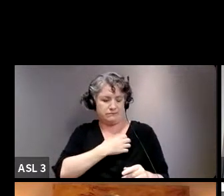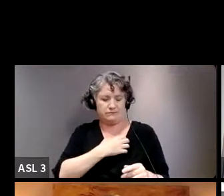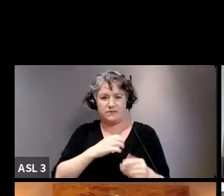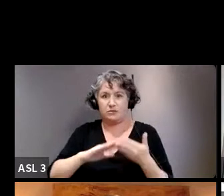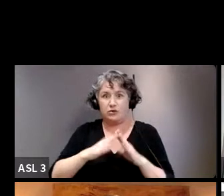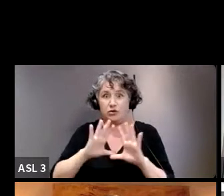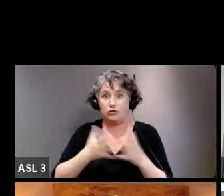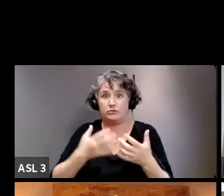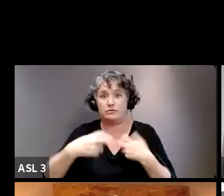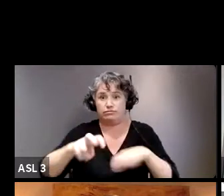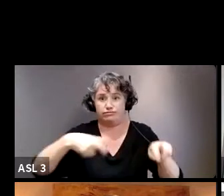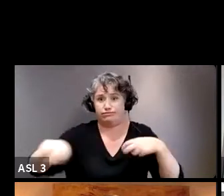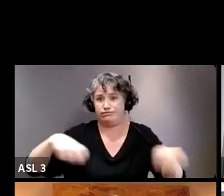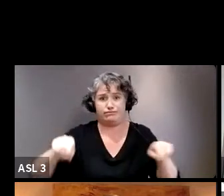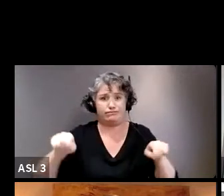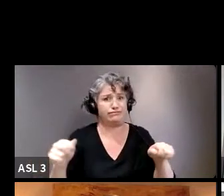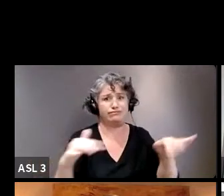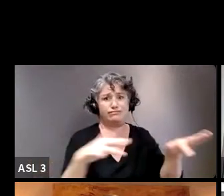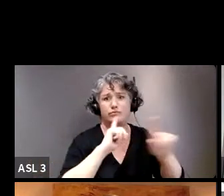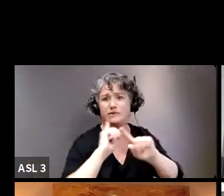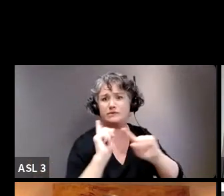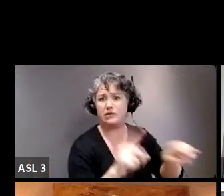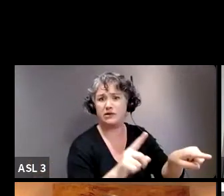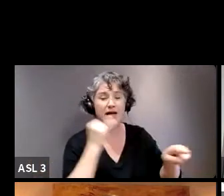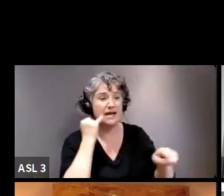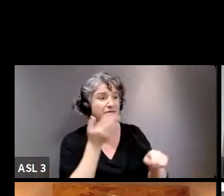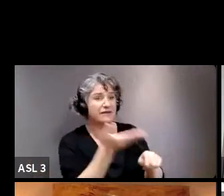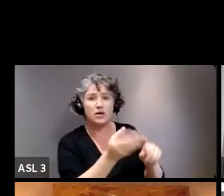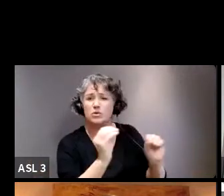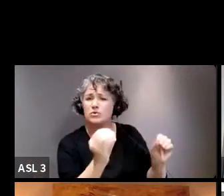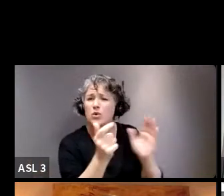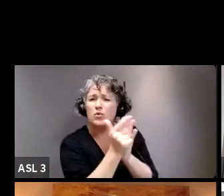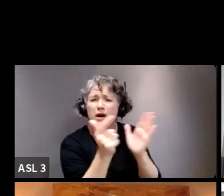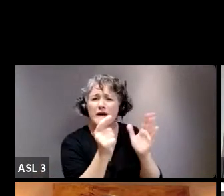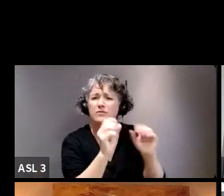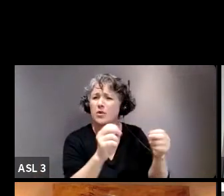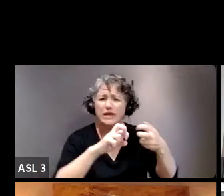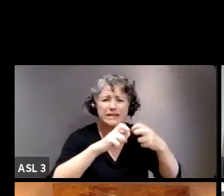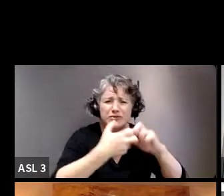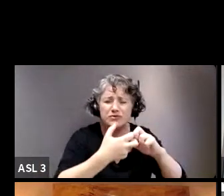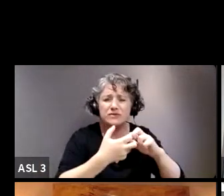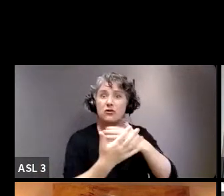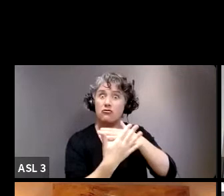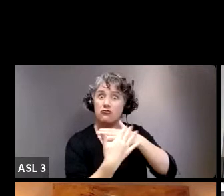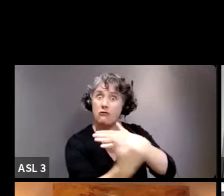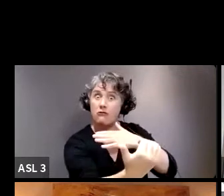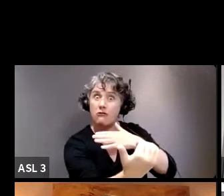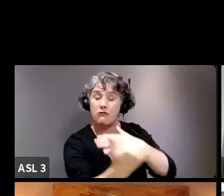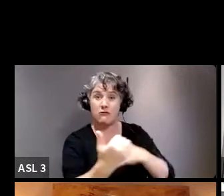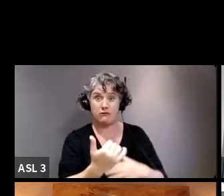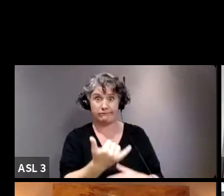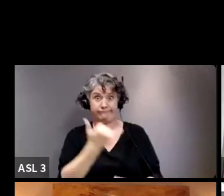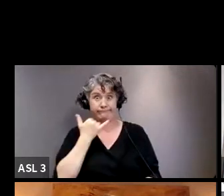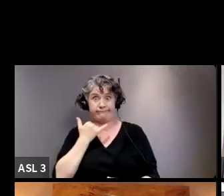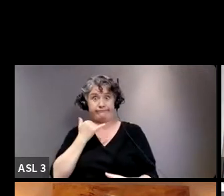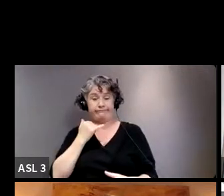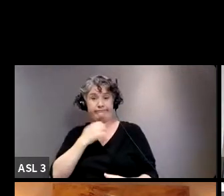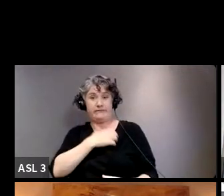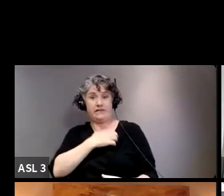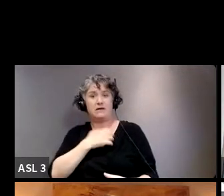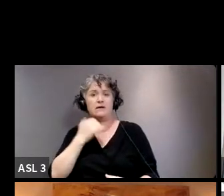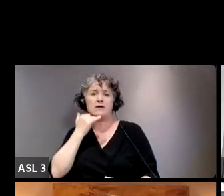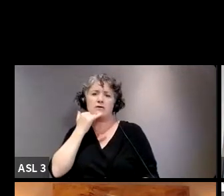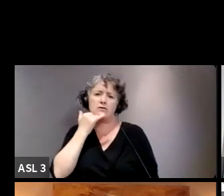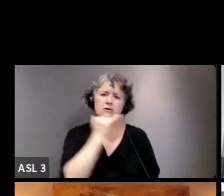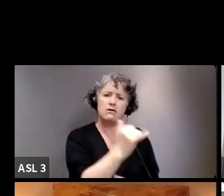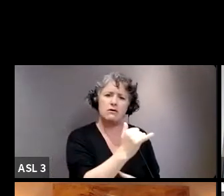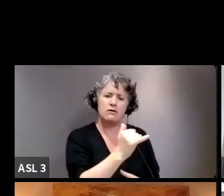such as you know if you have someone just simply there's no crime in progress there's no injuries things of that nature um it might be followed up through a telephone call